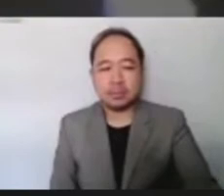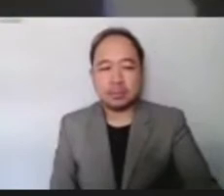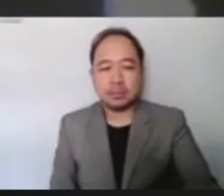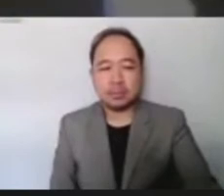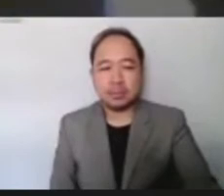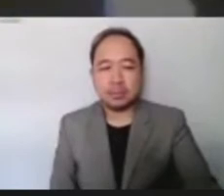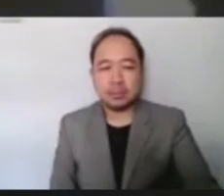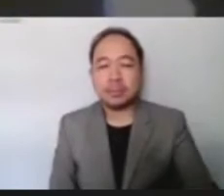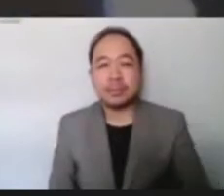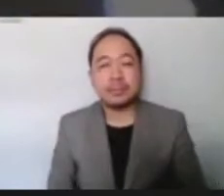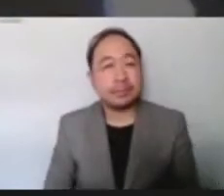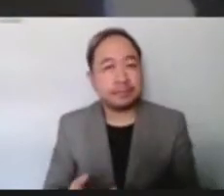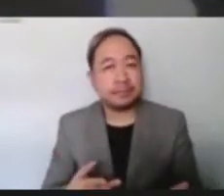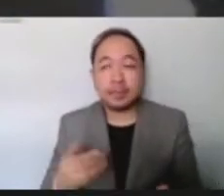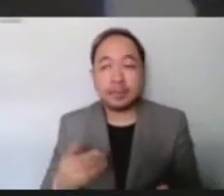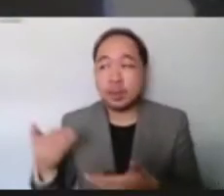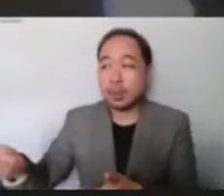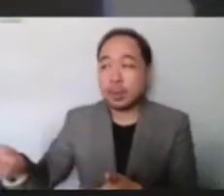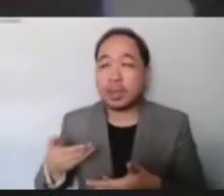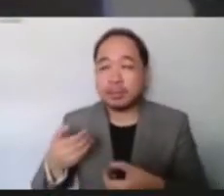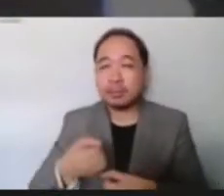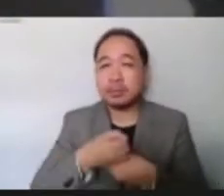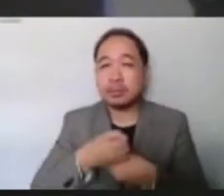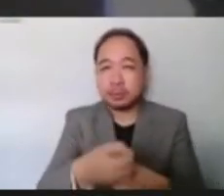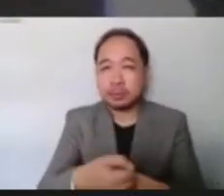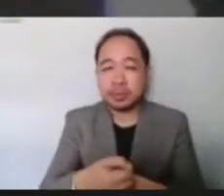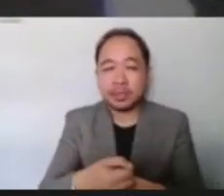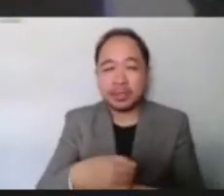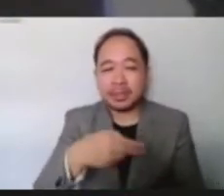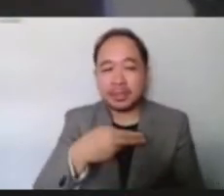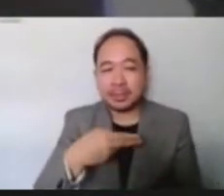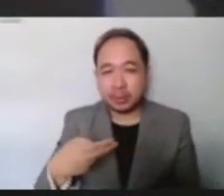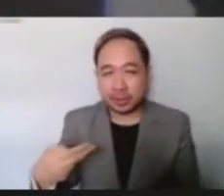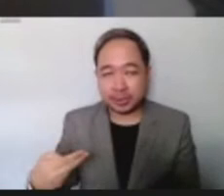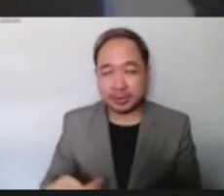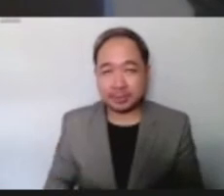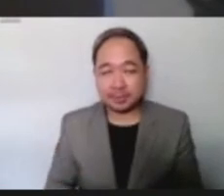I recognize the distinguished delegate from Indonesia